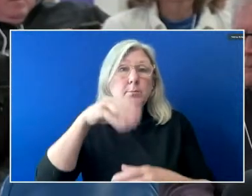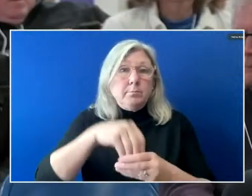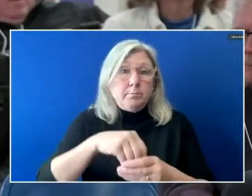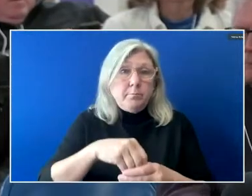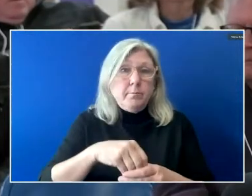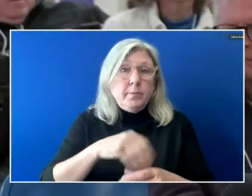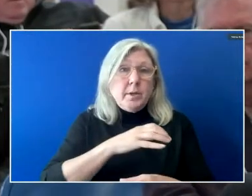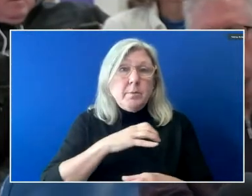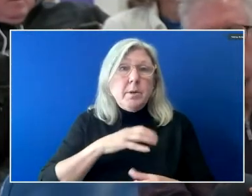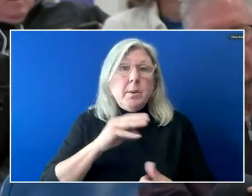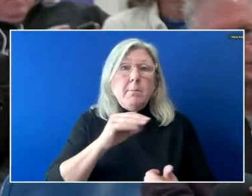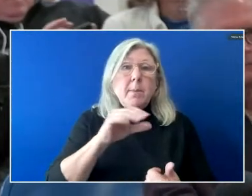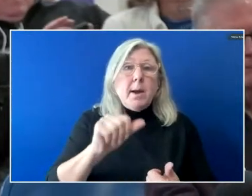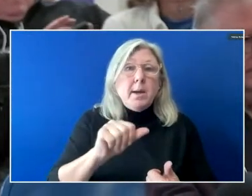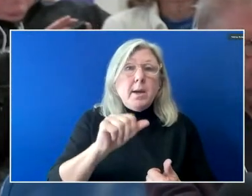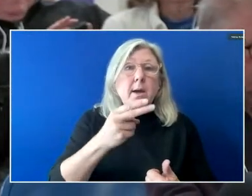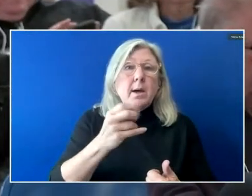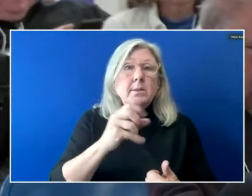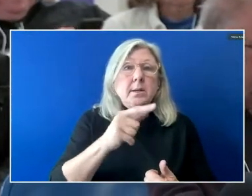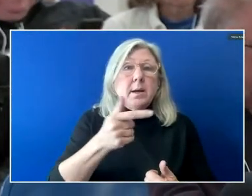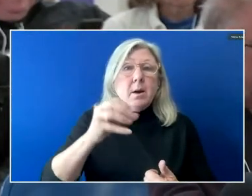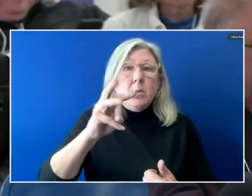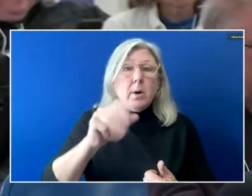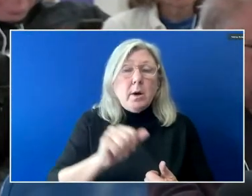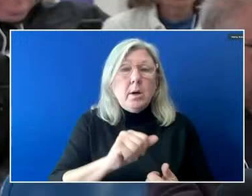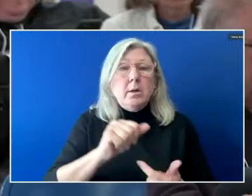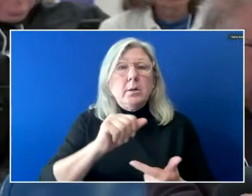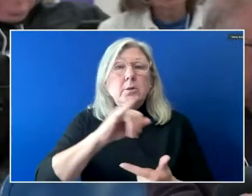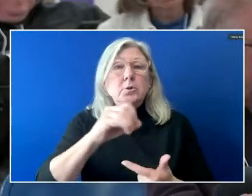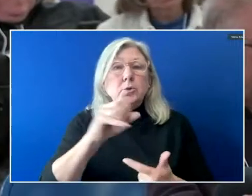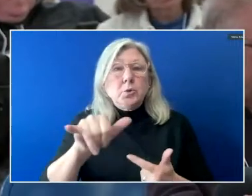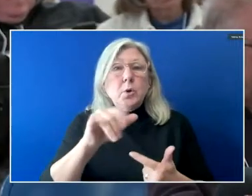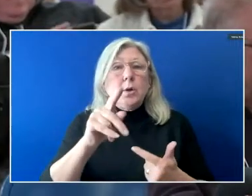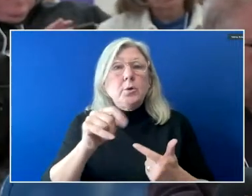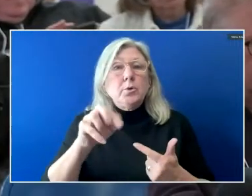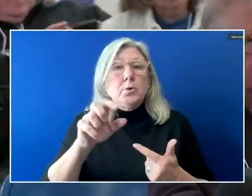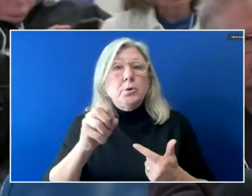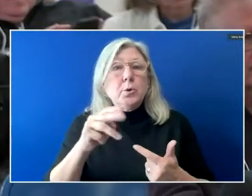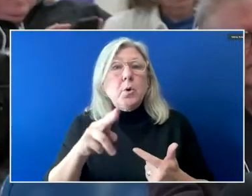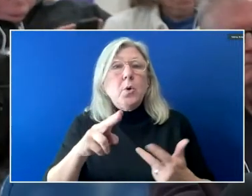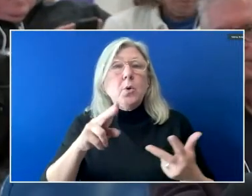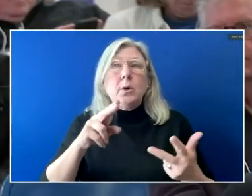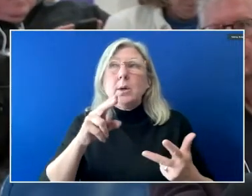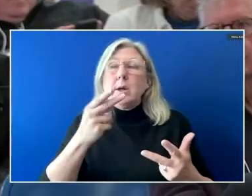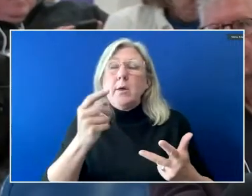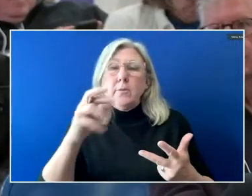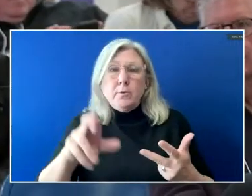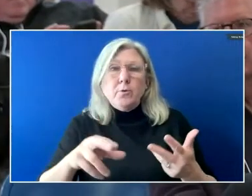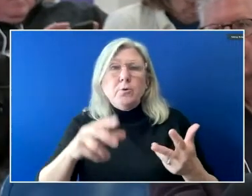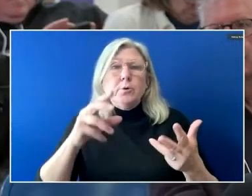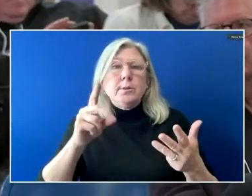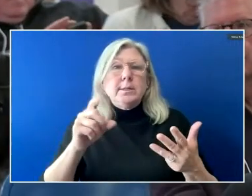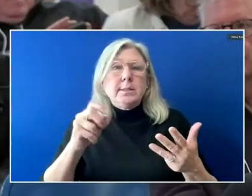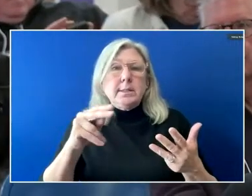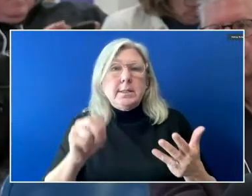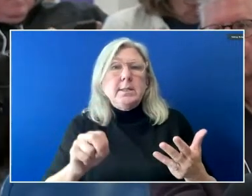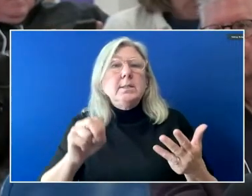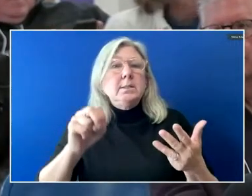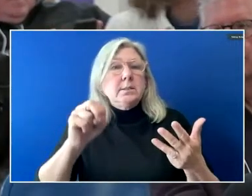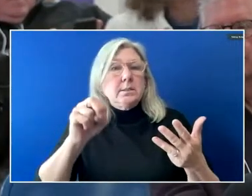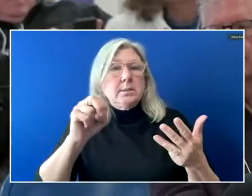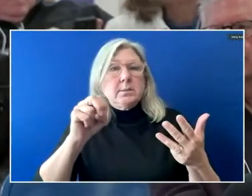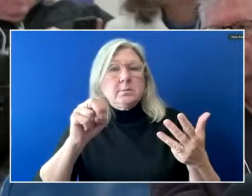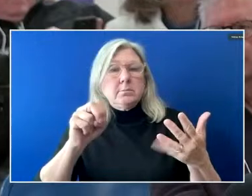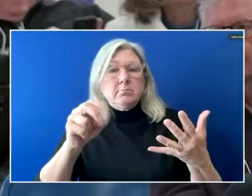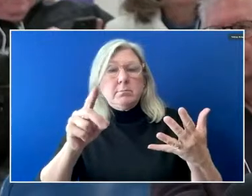Maya hasagawa um Joy turnau Hannah Clarice Peter Elwell Denise Glover and our moderator David